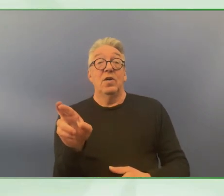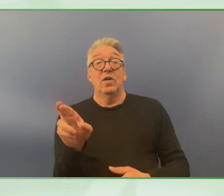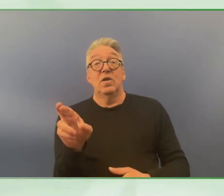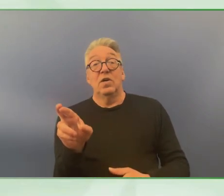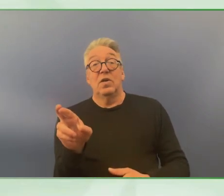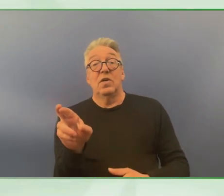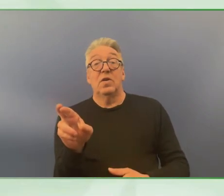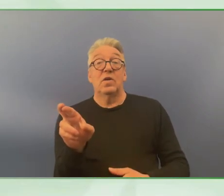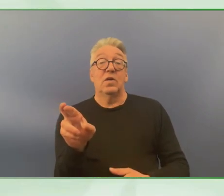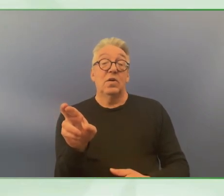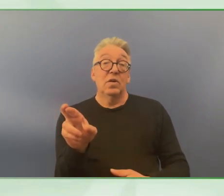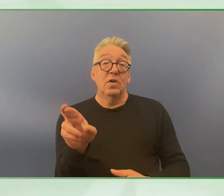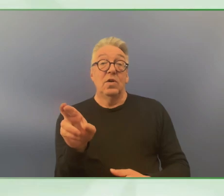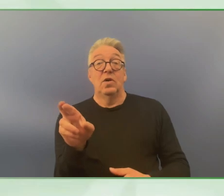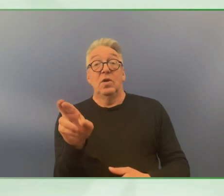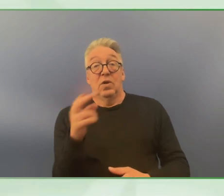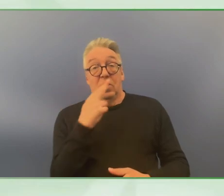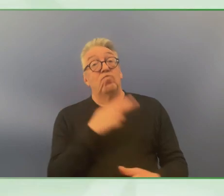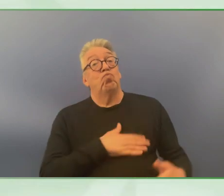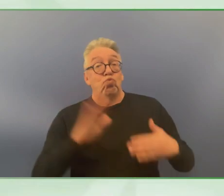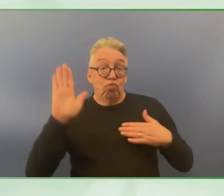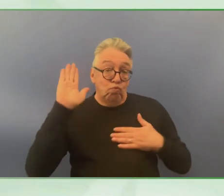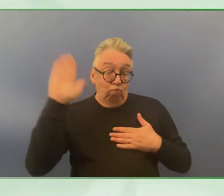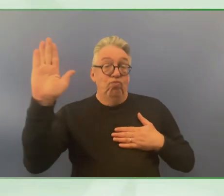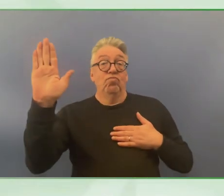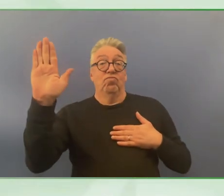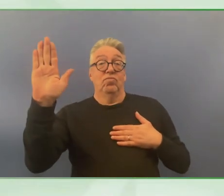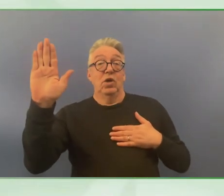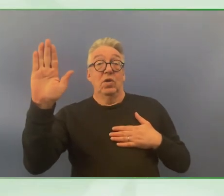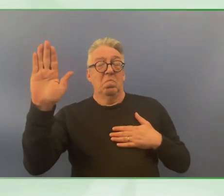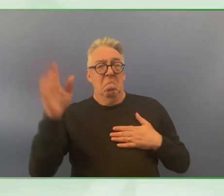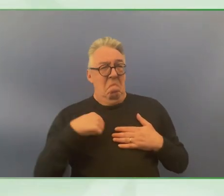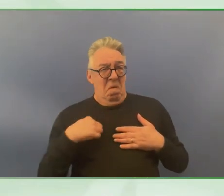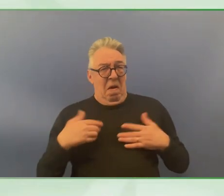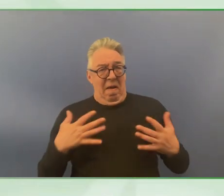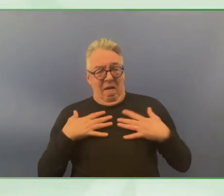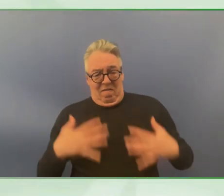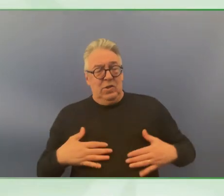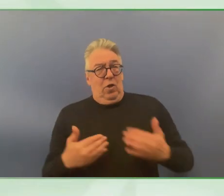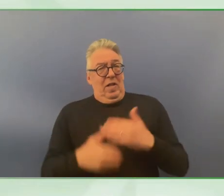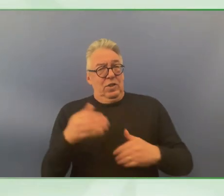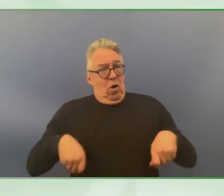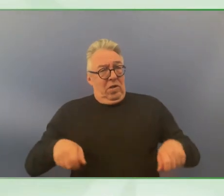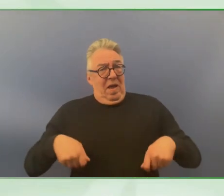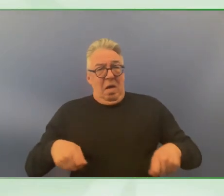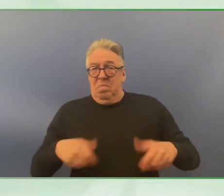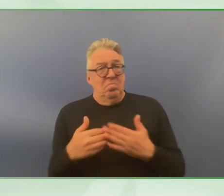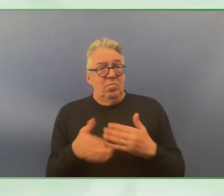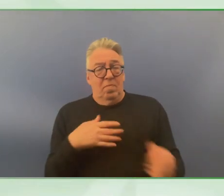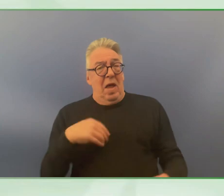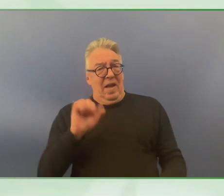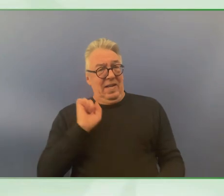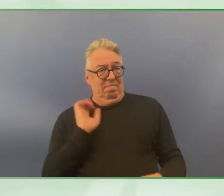me, that regardless of the fact that I have a physical disability, you know, I'm able to be on the executive